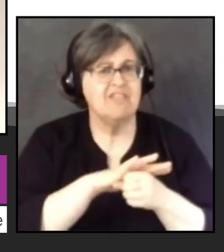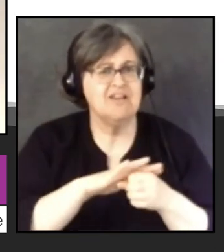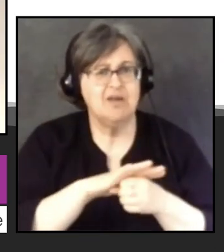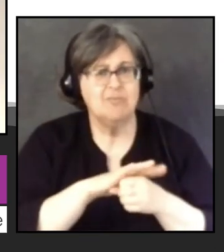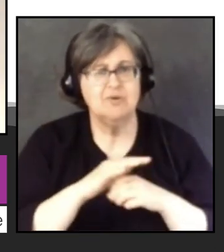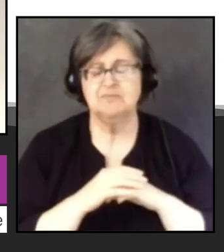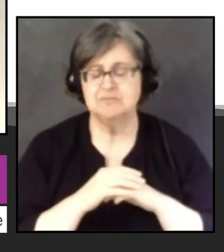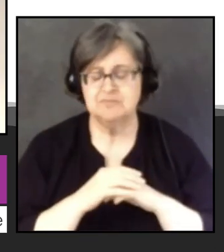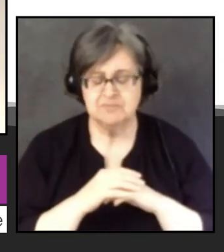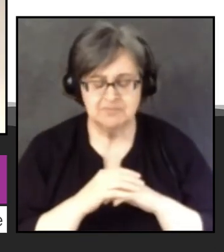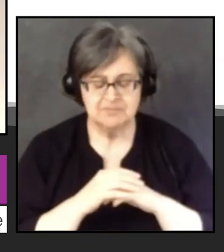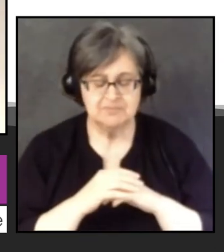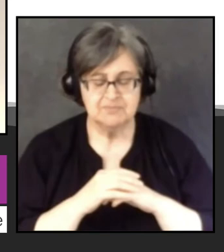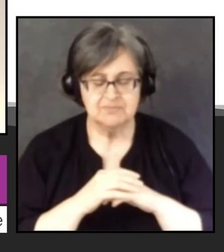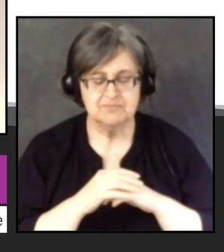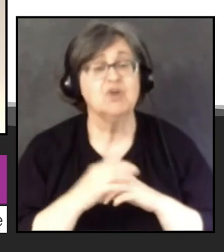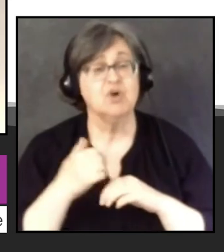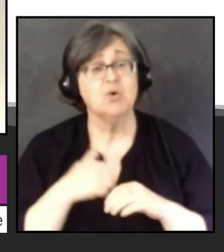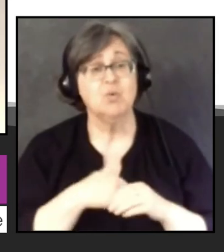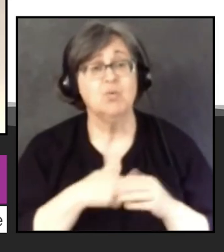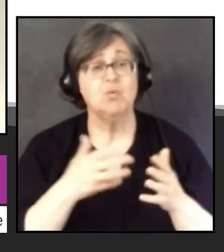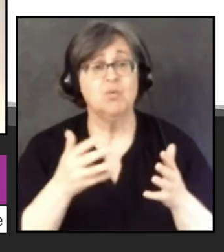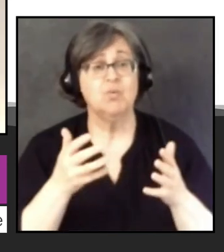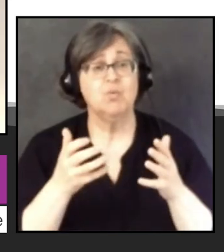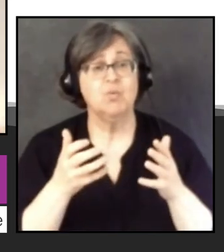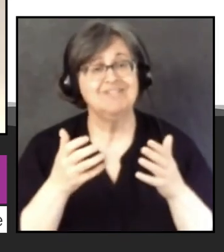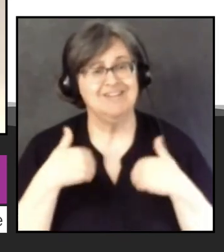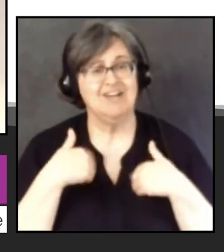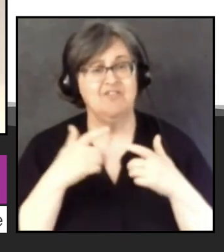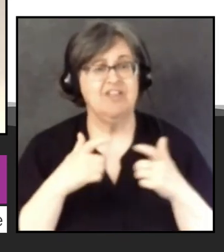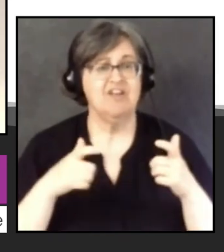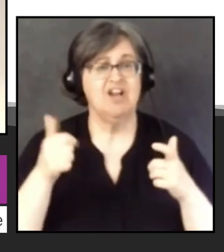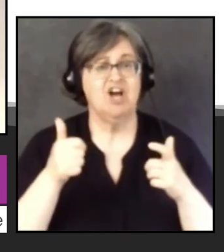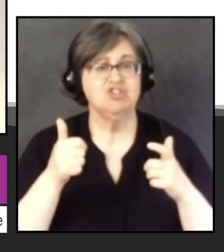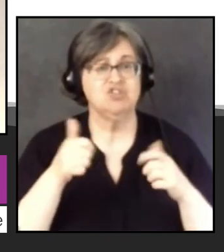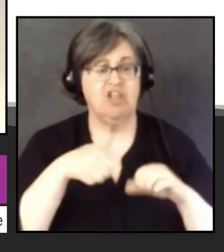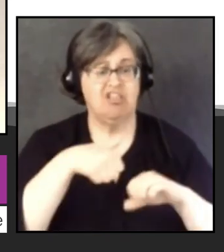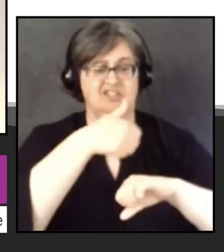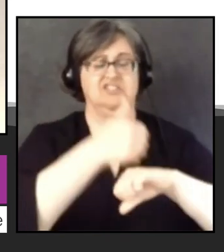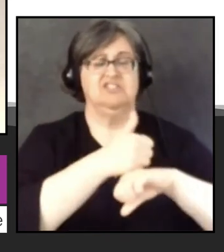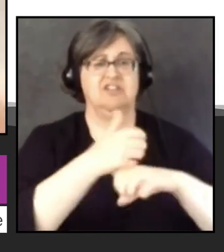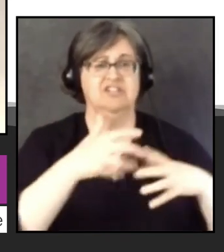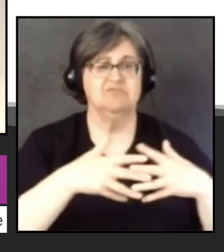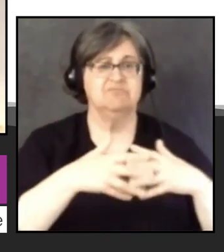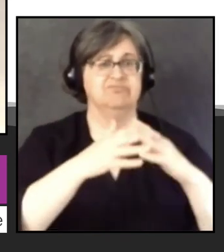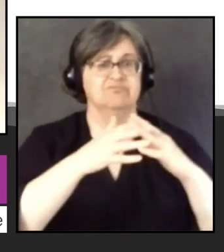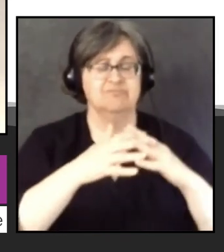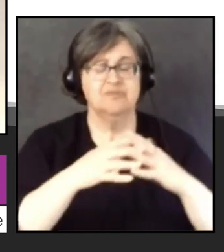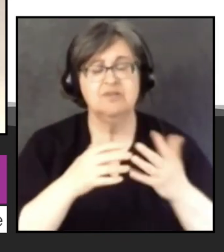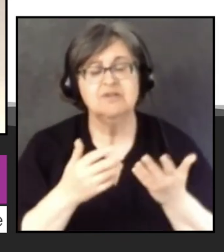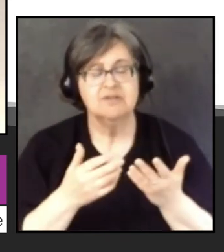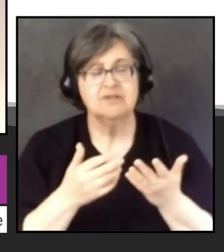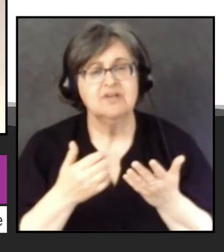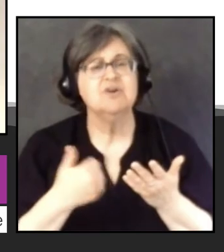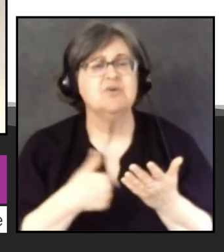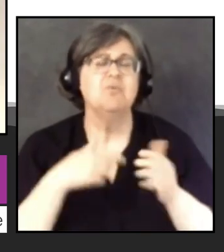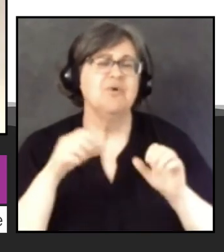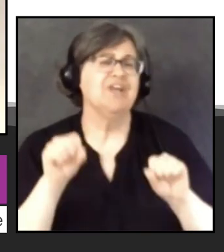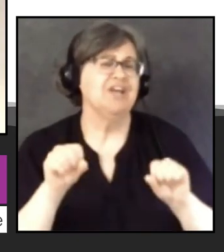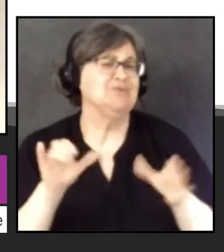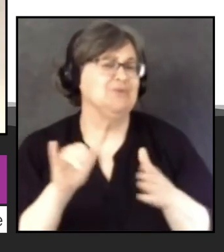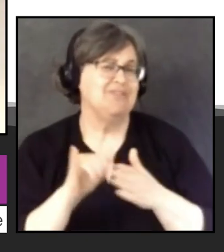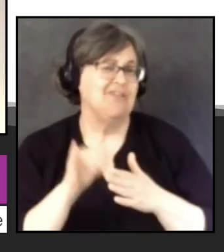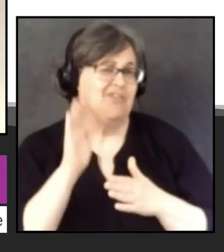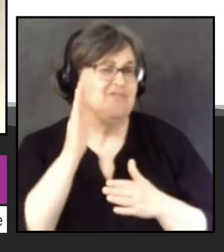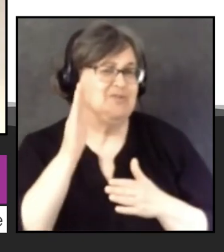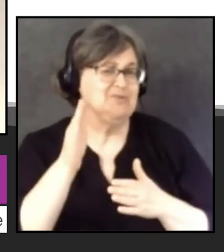also, again, wanted to have a larger installation, but I know that that's, you know, we can definitely get to that in the